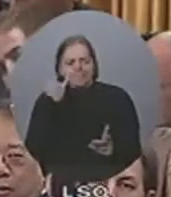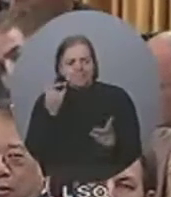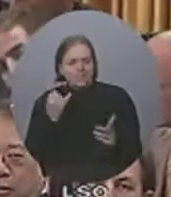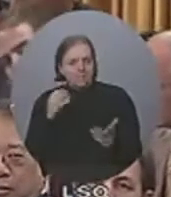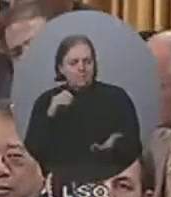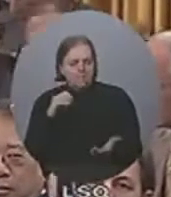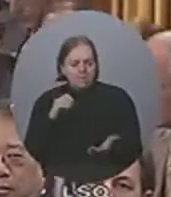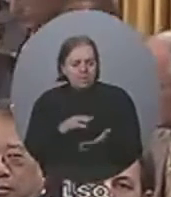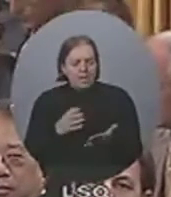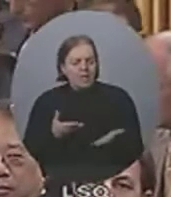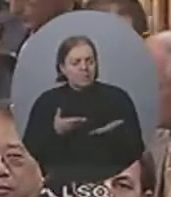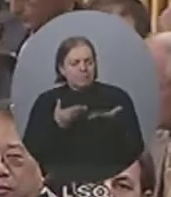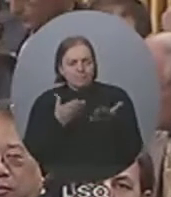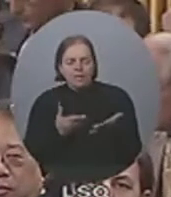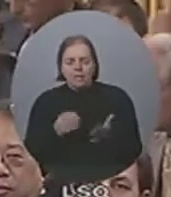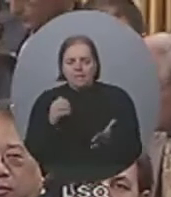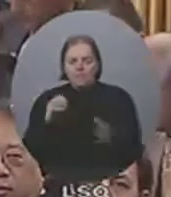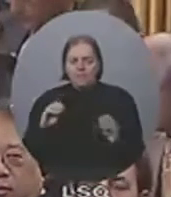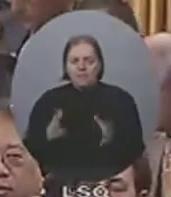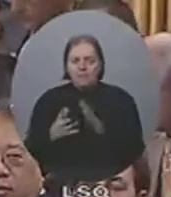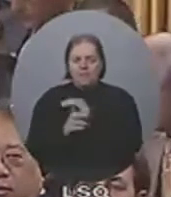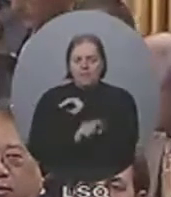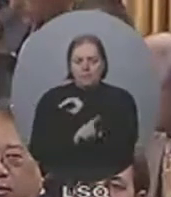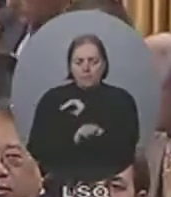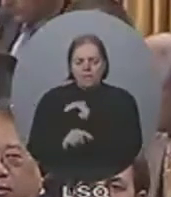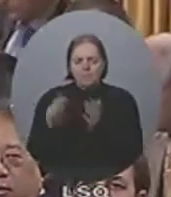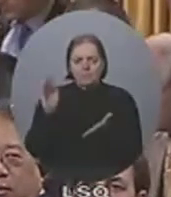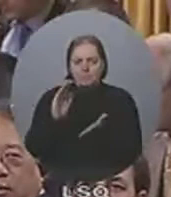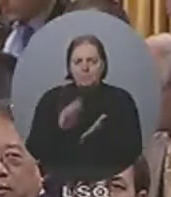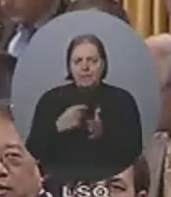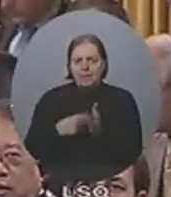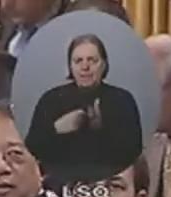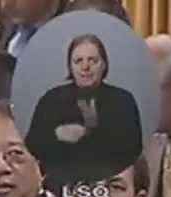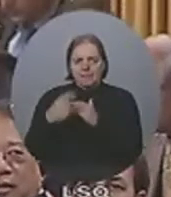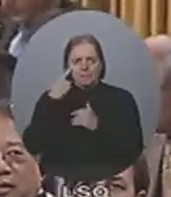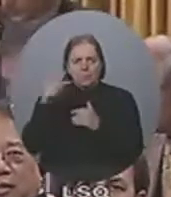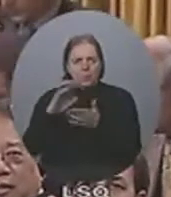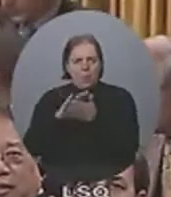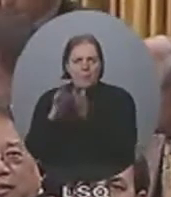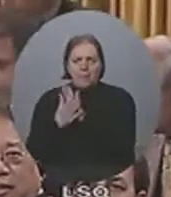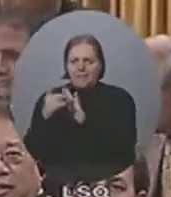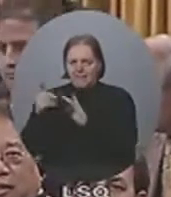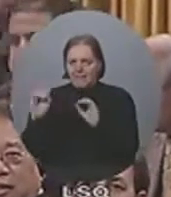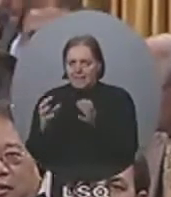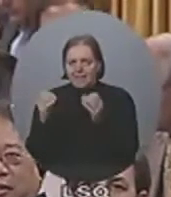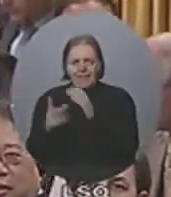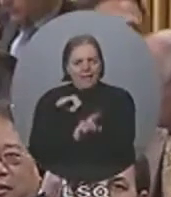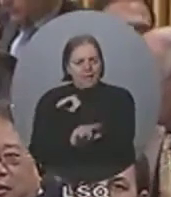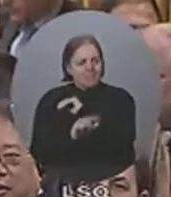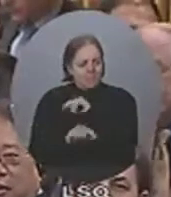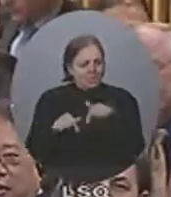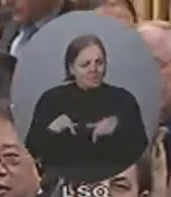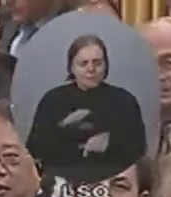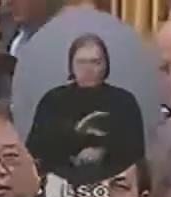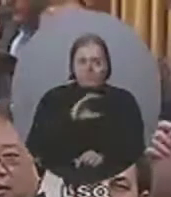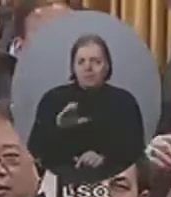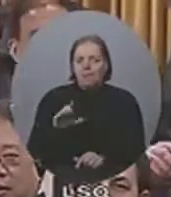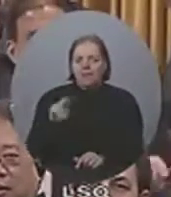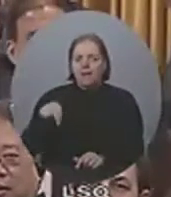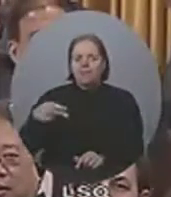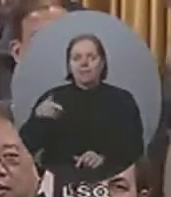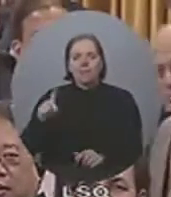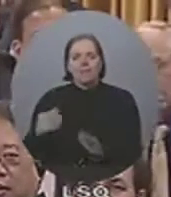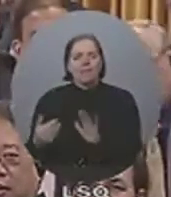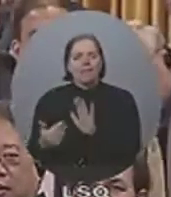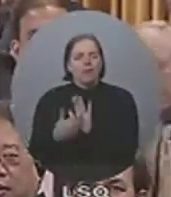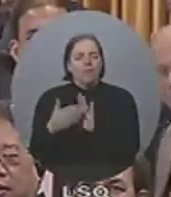actually do create jobs in this country, Mr. Speaker, the NDP stand up and vote against it. Then they stand up and ask us